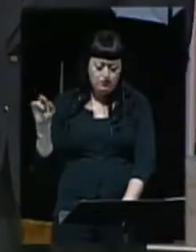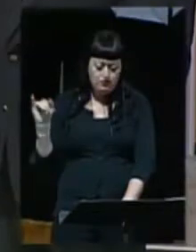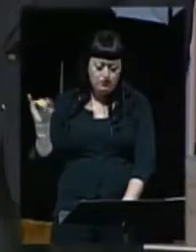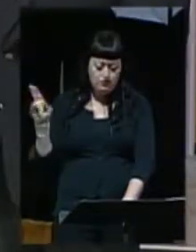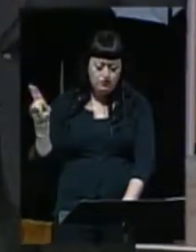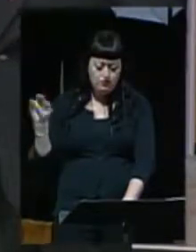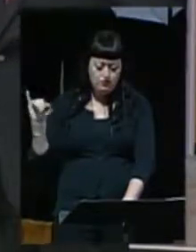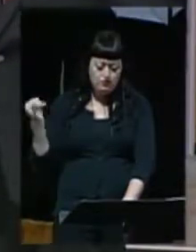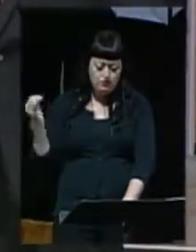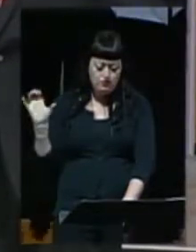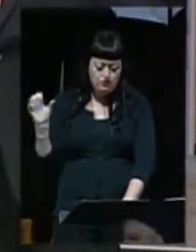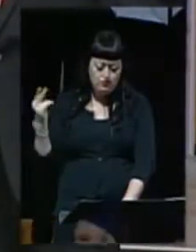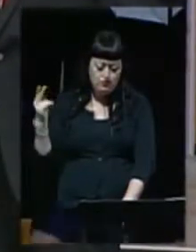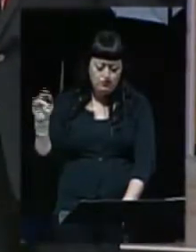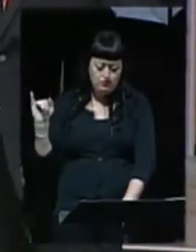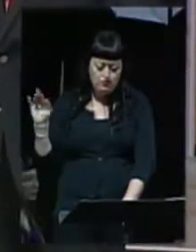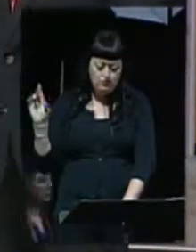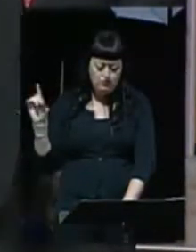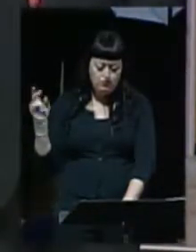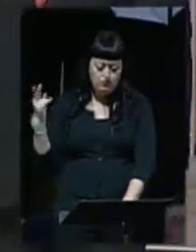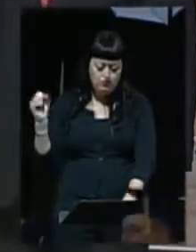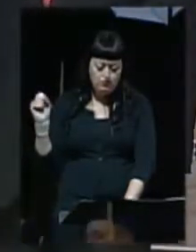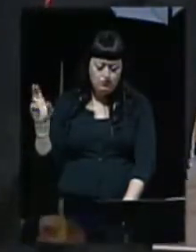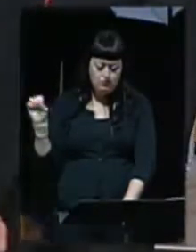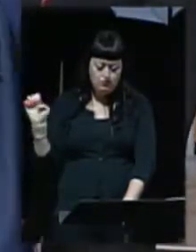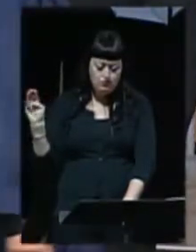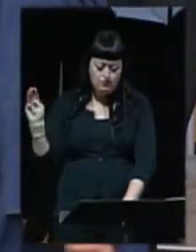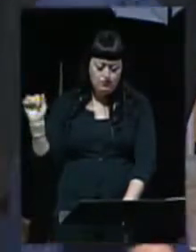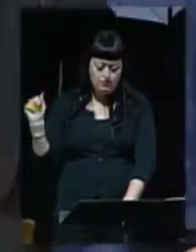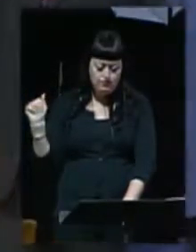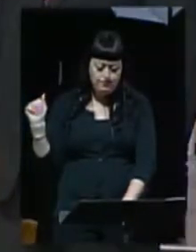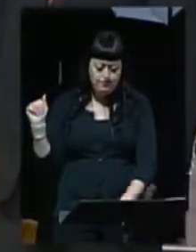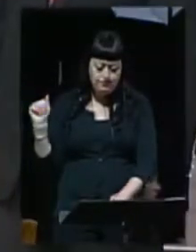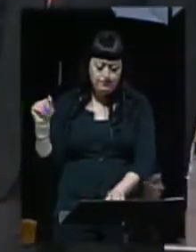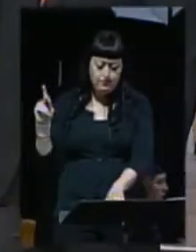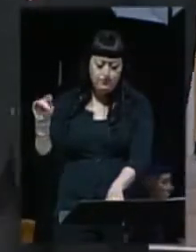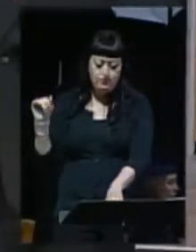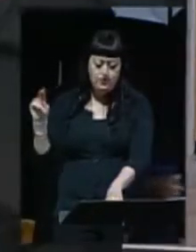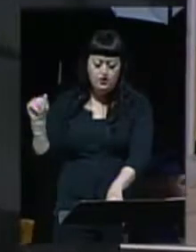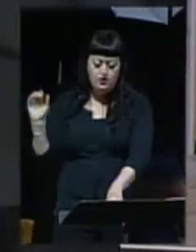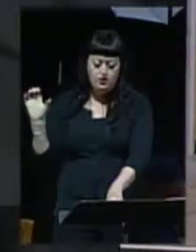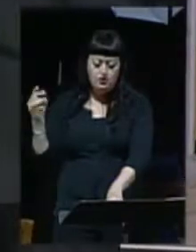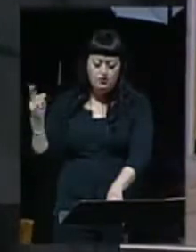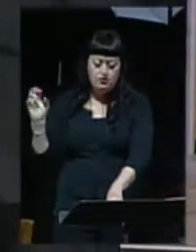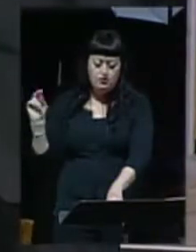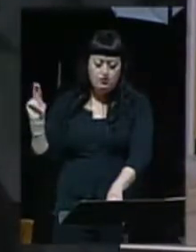Adirut Churchusima. Kana Krung.